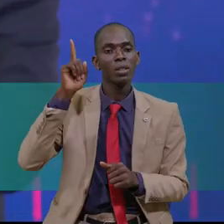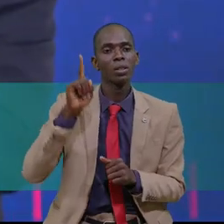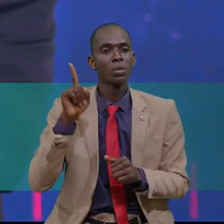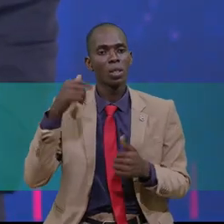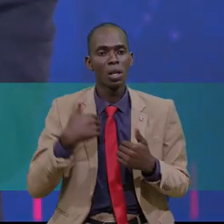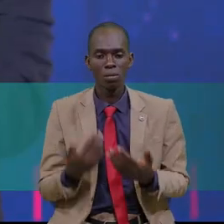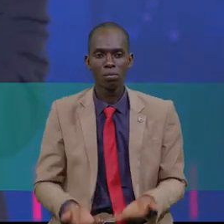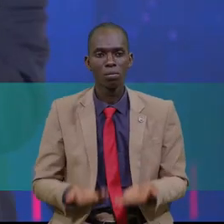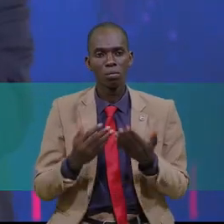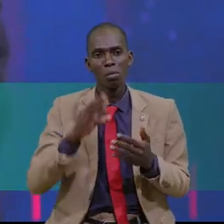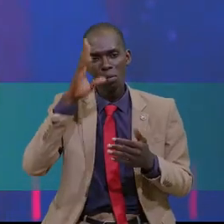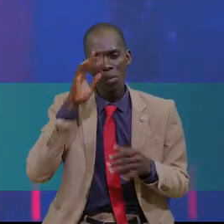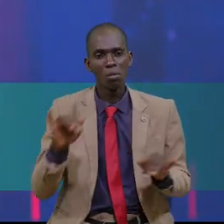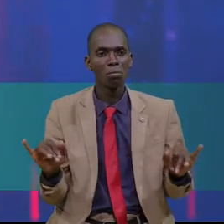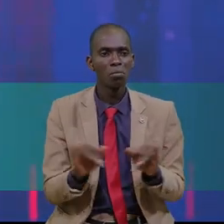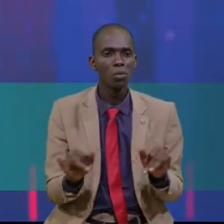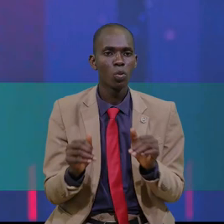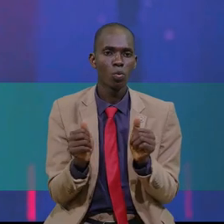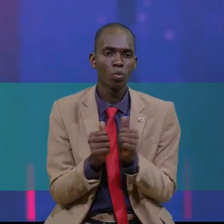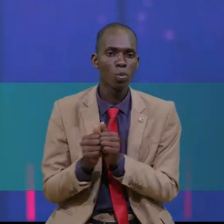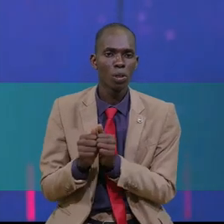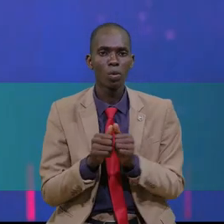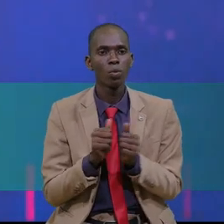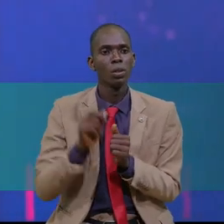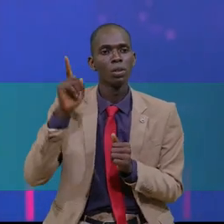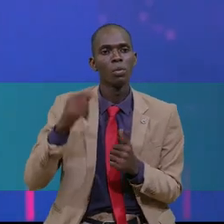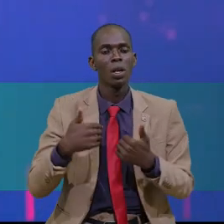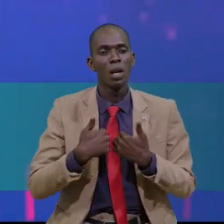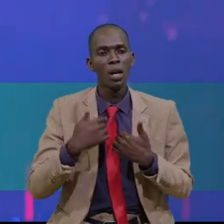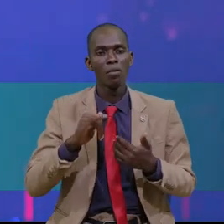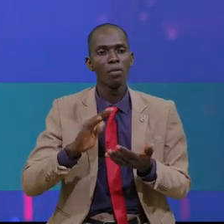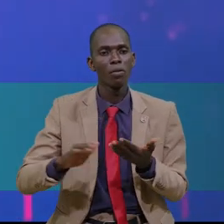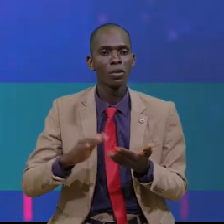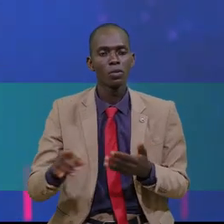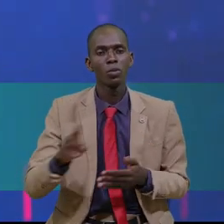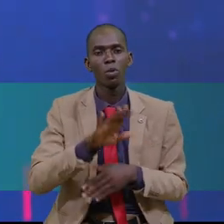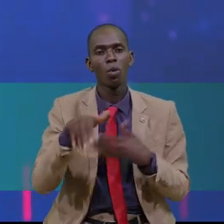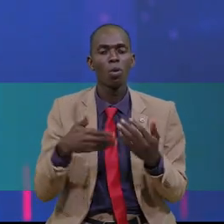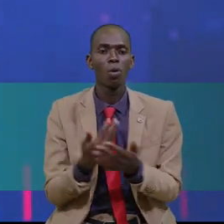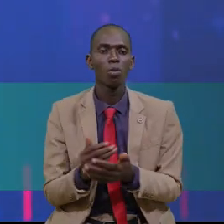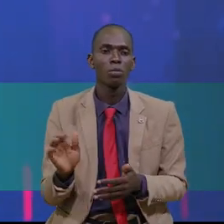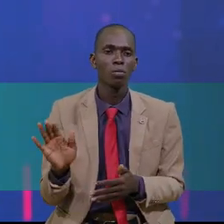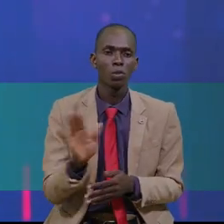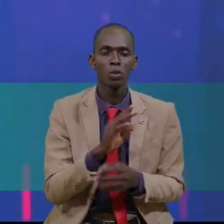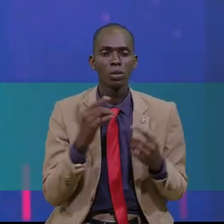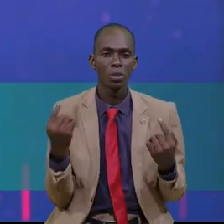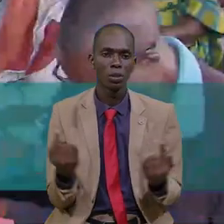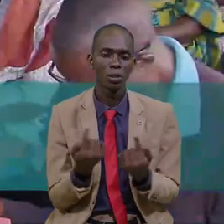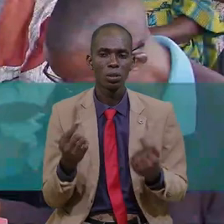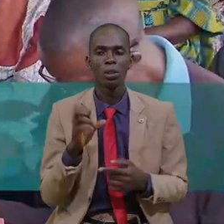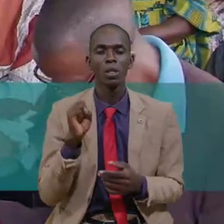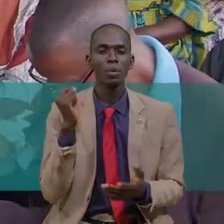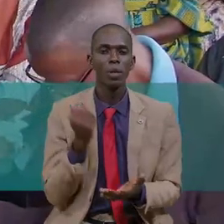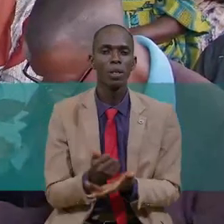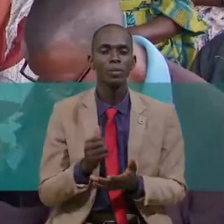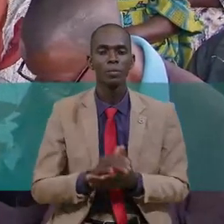made alive together with him, having forgiven all your trespasses. Amen. Look